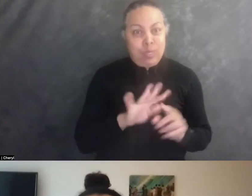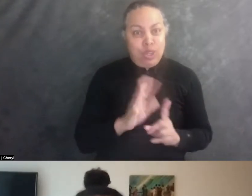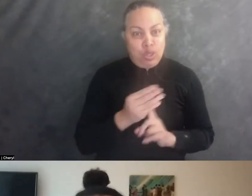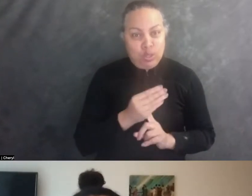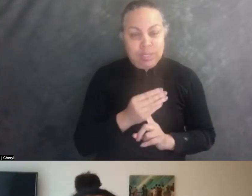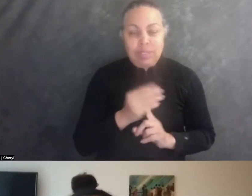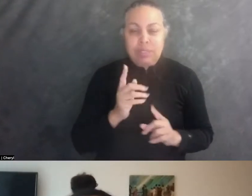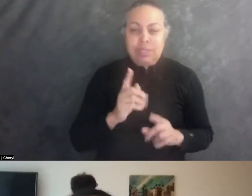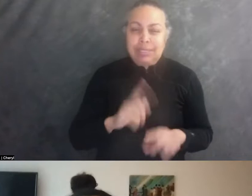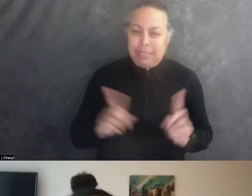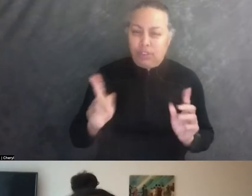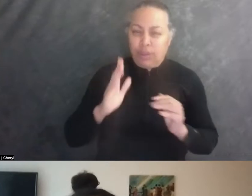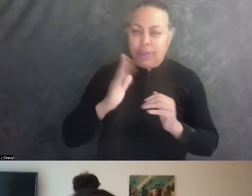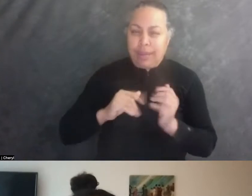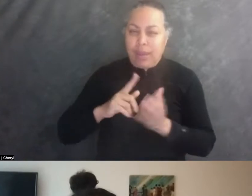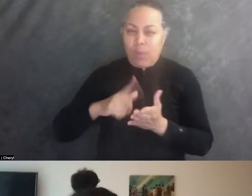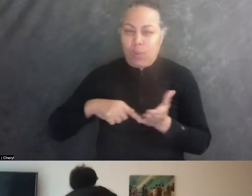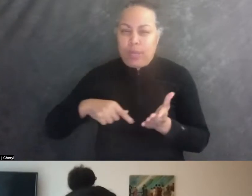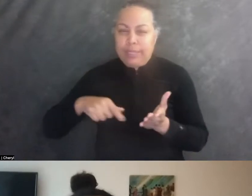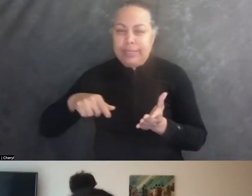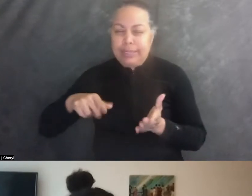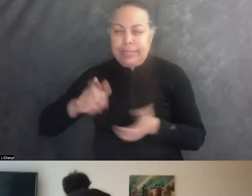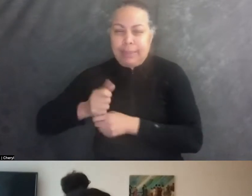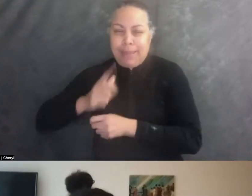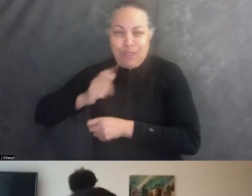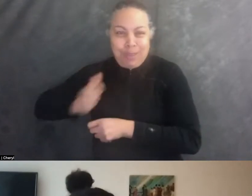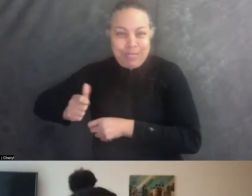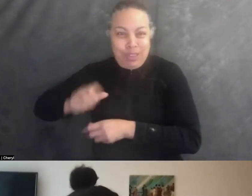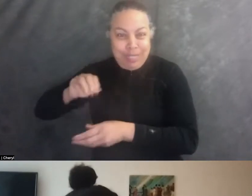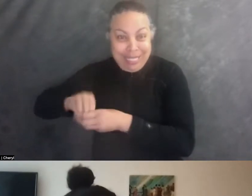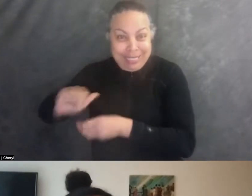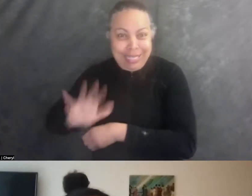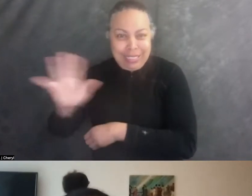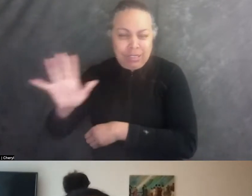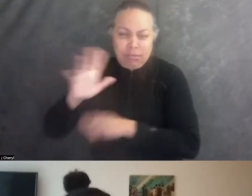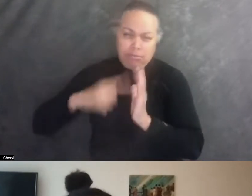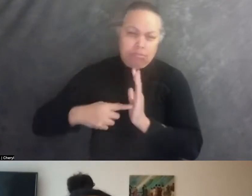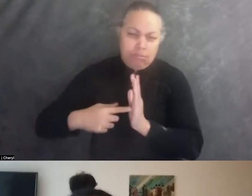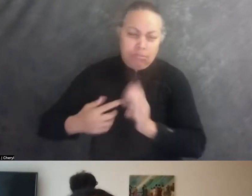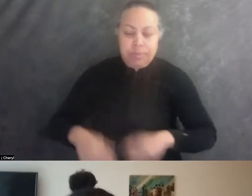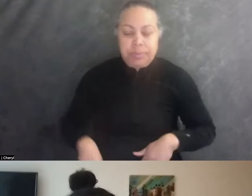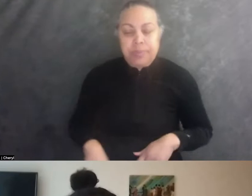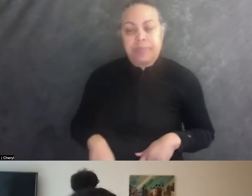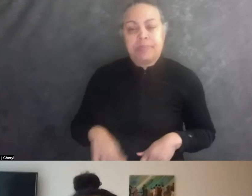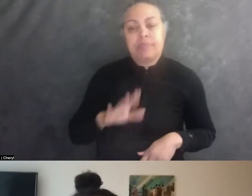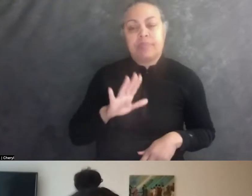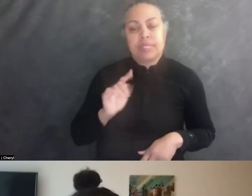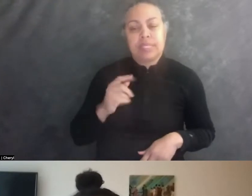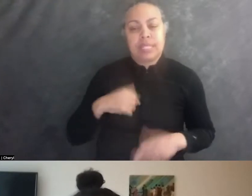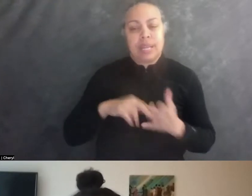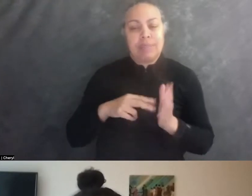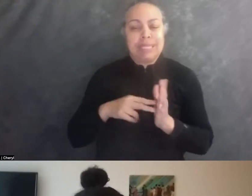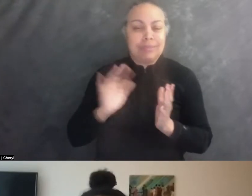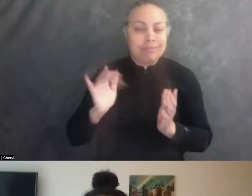very different than what they were necessarily making for themselves. Speaking about Asia in a conglomerate, but I'm talking about